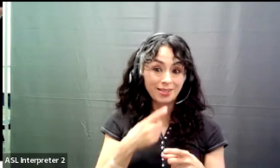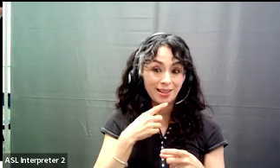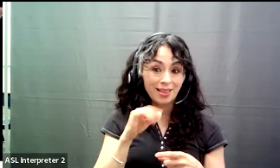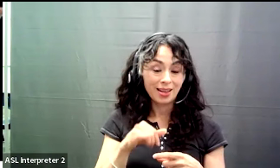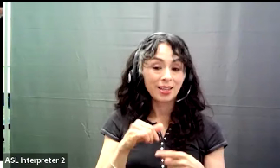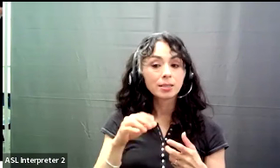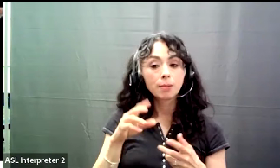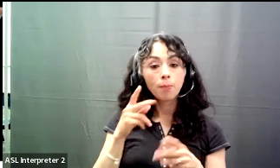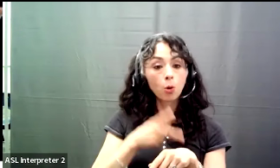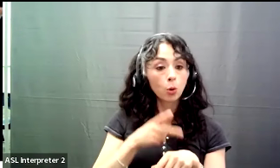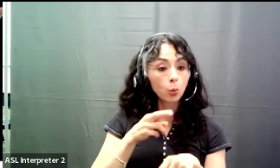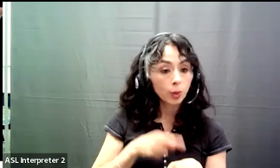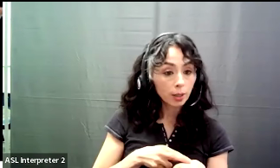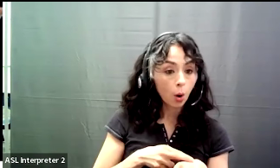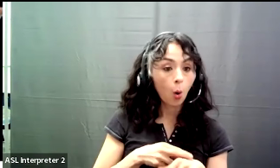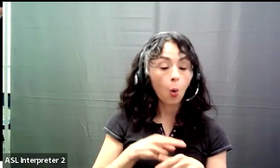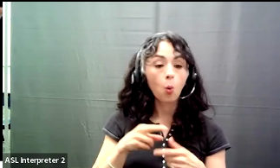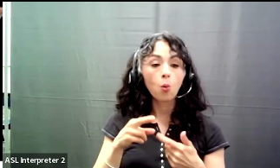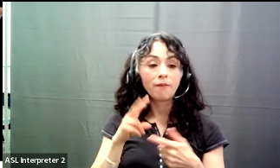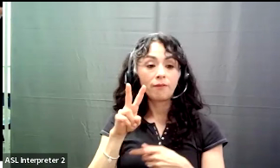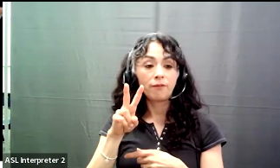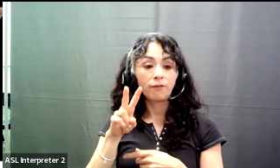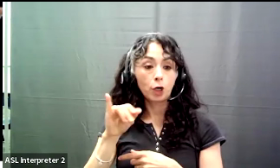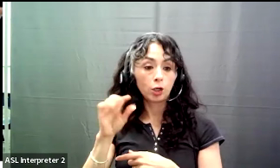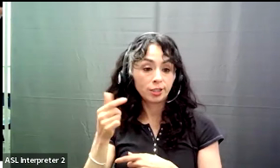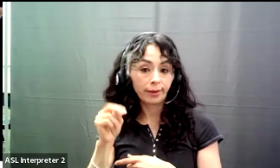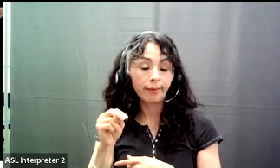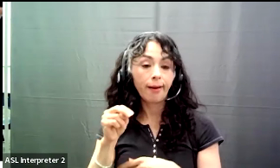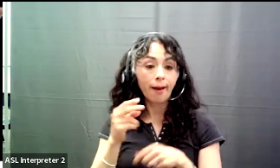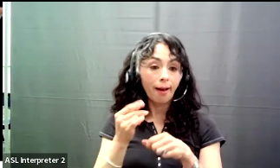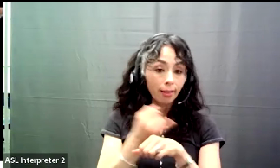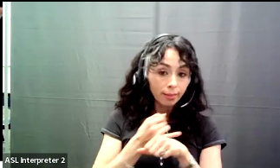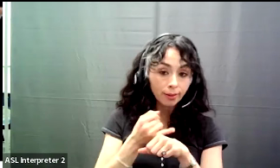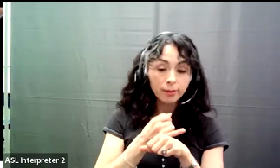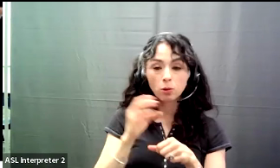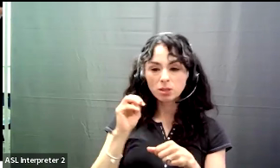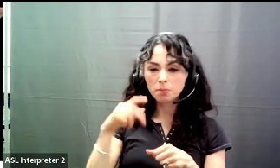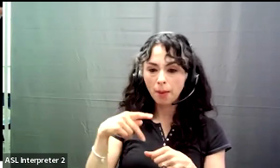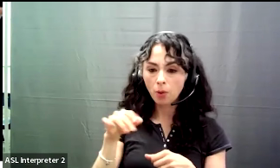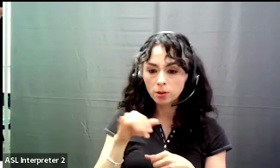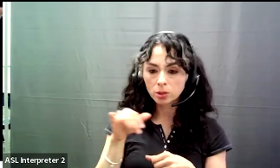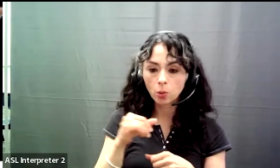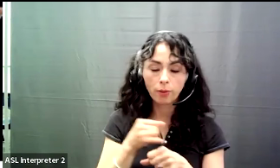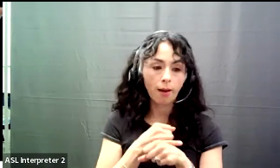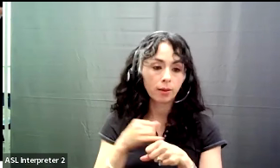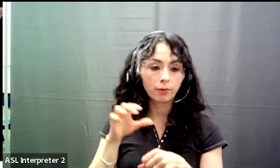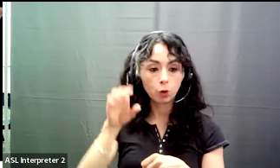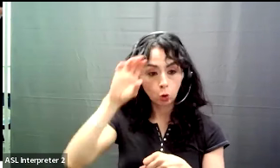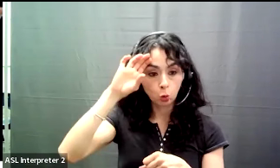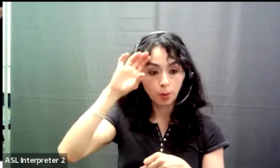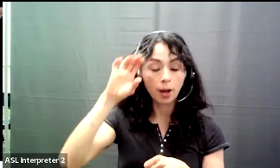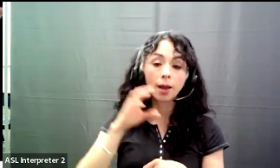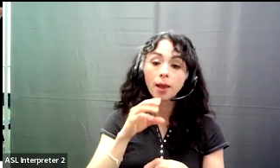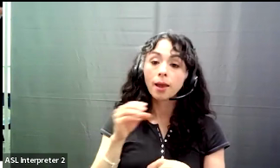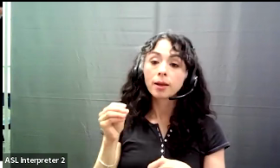talking about Puerto Rico and Islas Verdes when we talk about this, but it was also done in Cuba, and